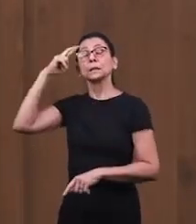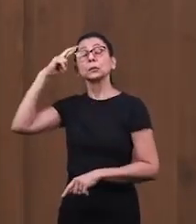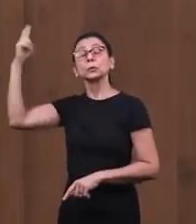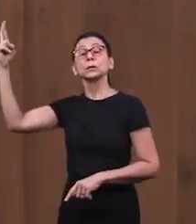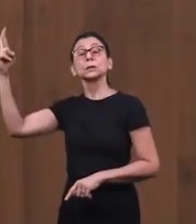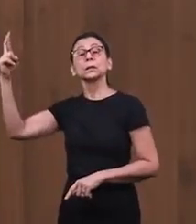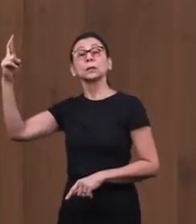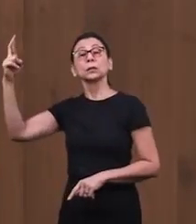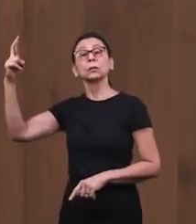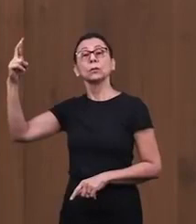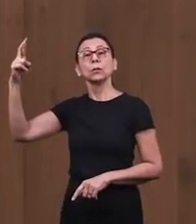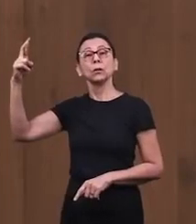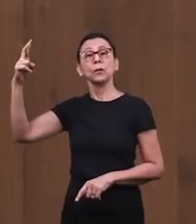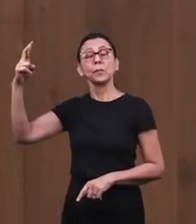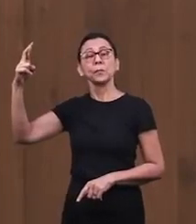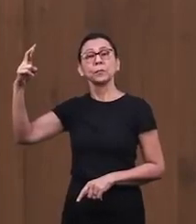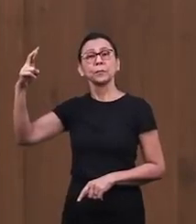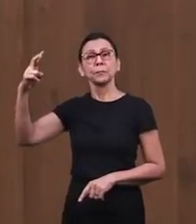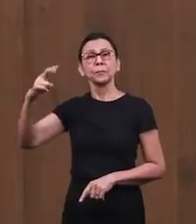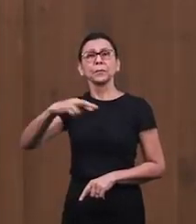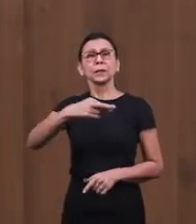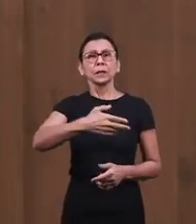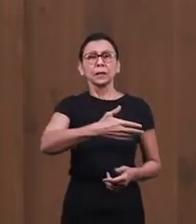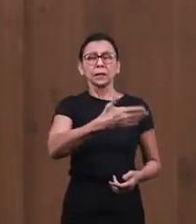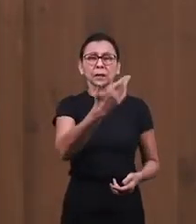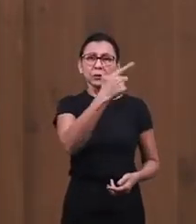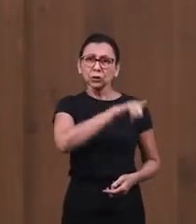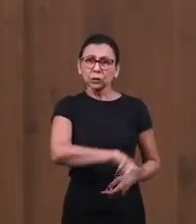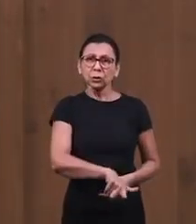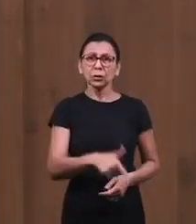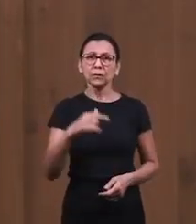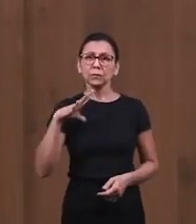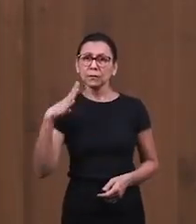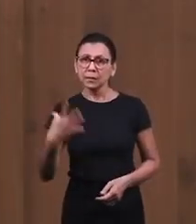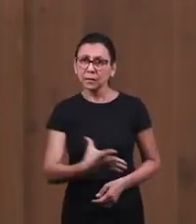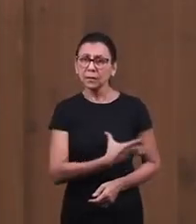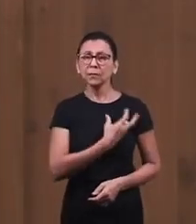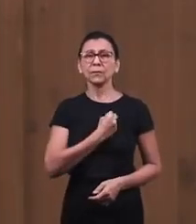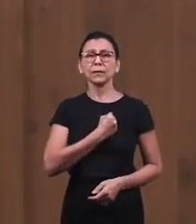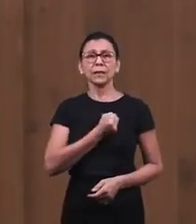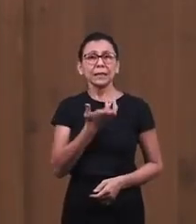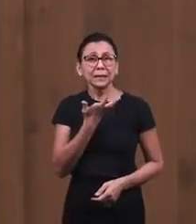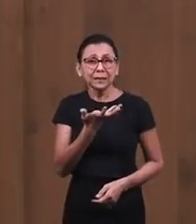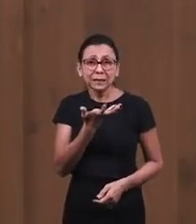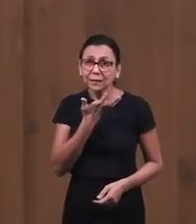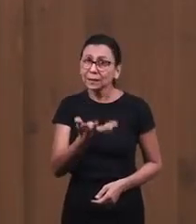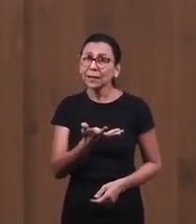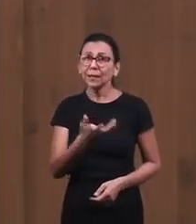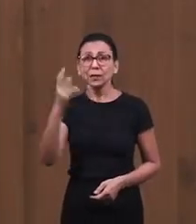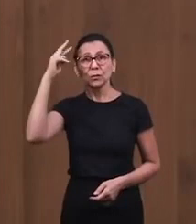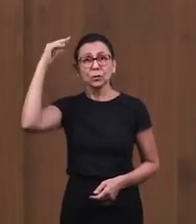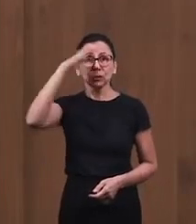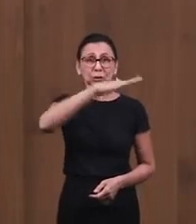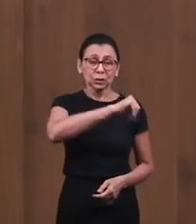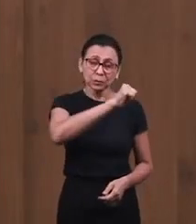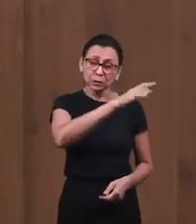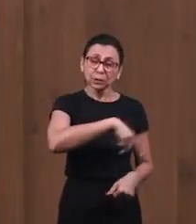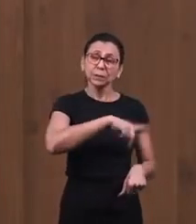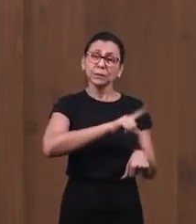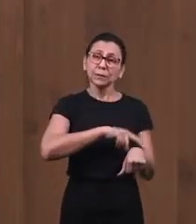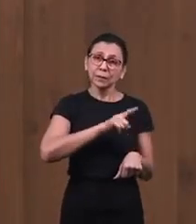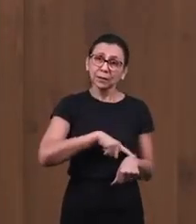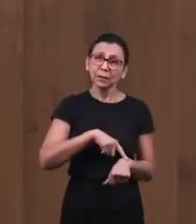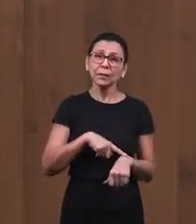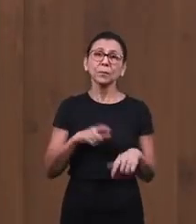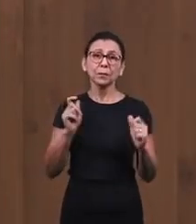They were called to come back. Let's rebuild the walls. The Lord made an alliance with us, a covenant with us, and we have ways to